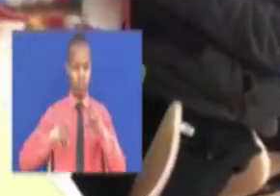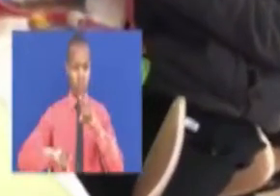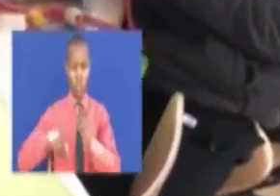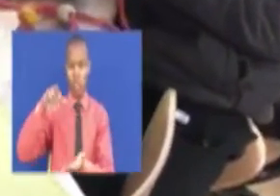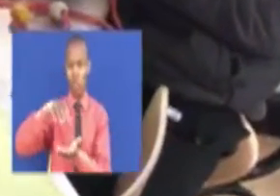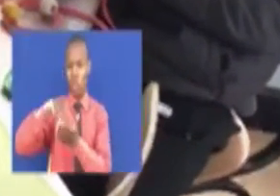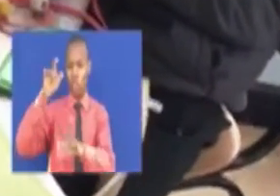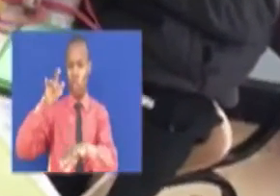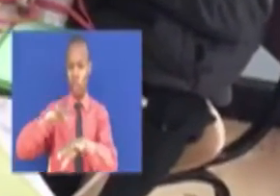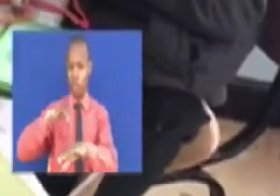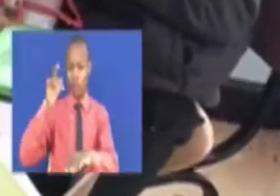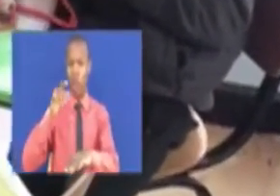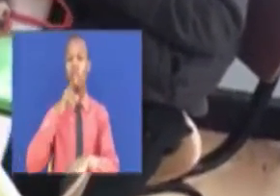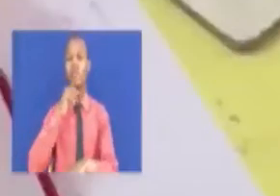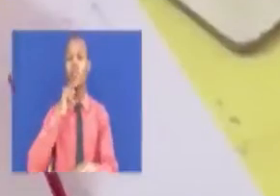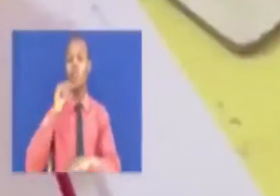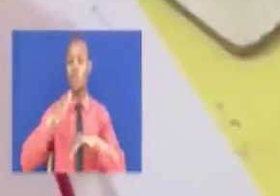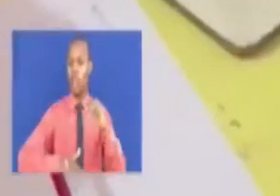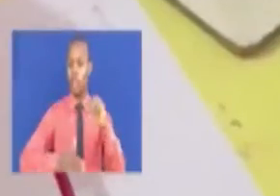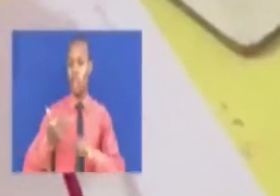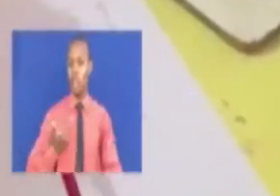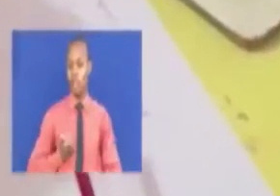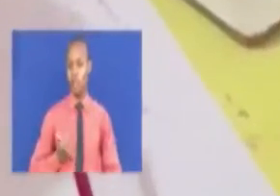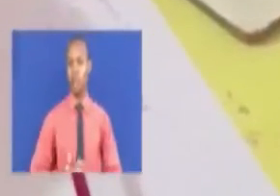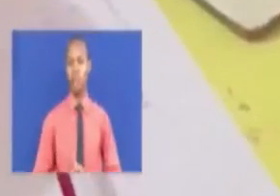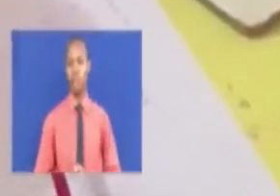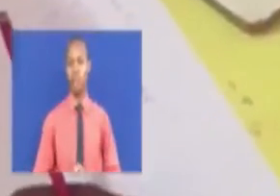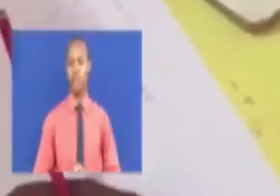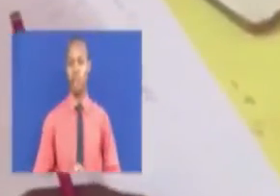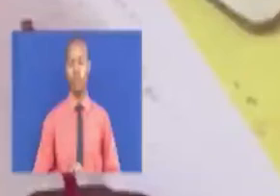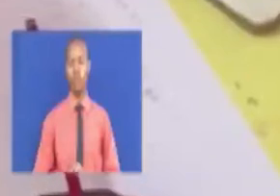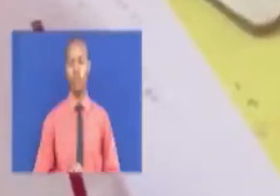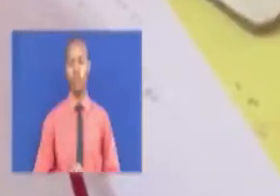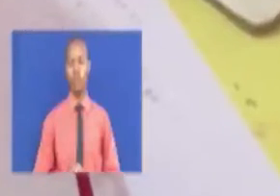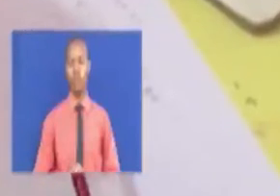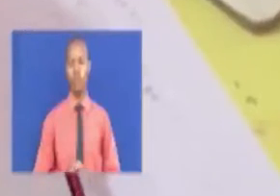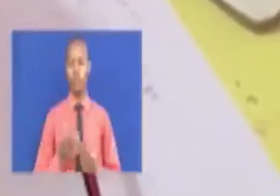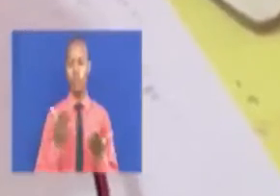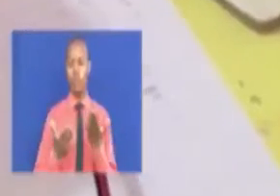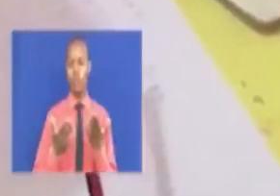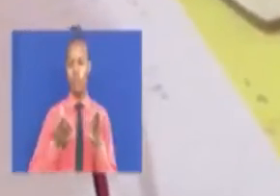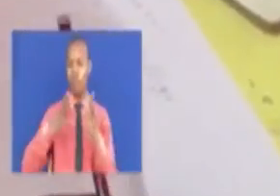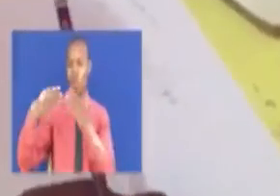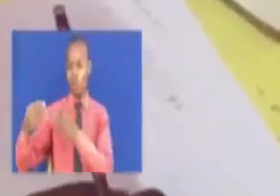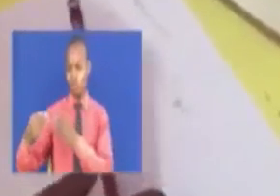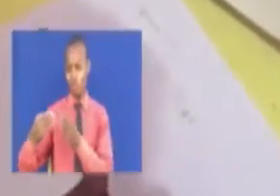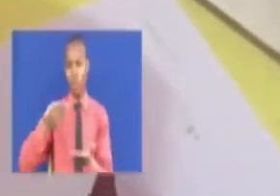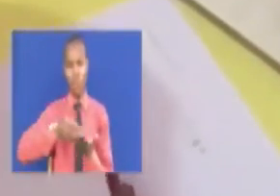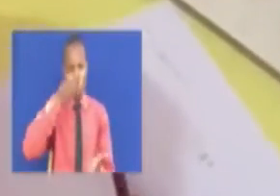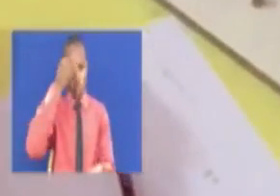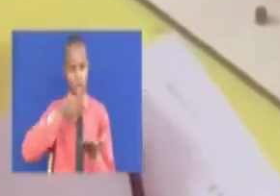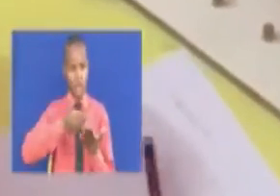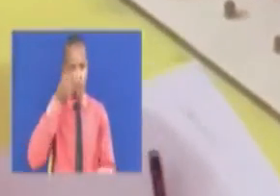affecting more boys than girls. Go to sports, I go to learn.